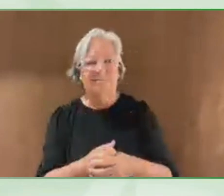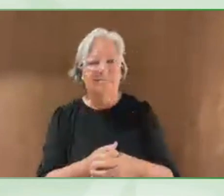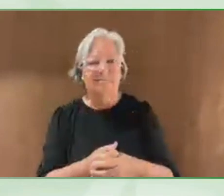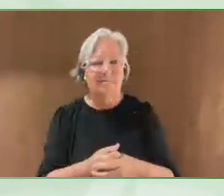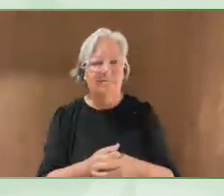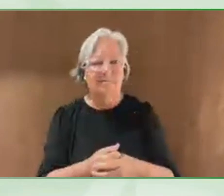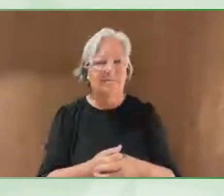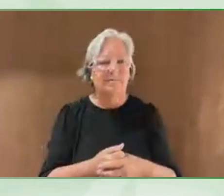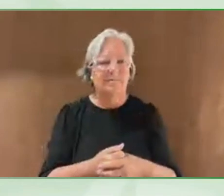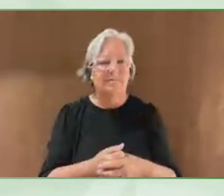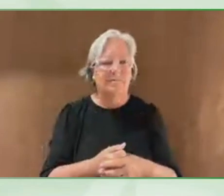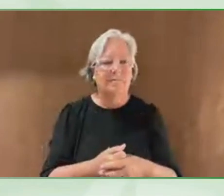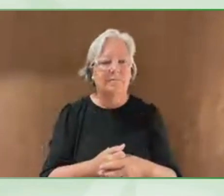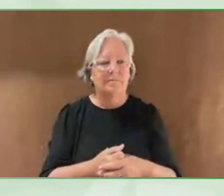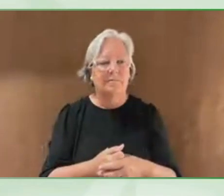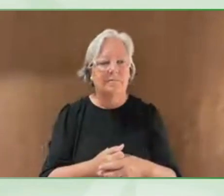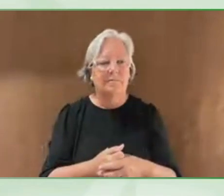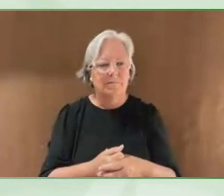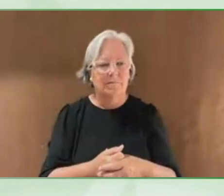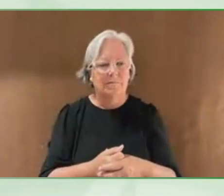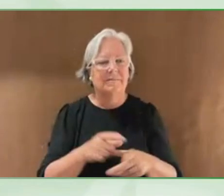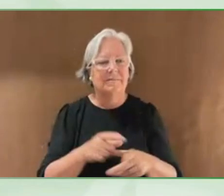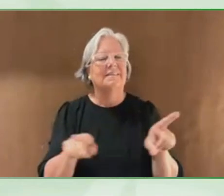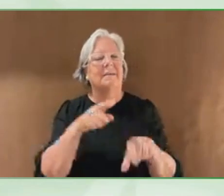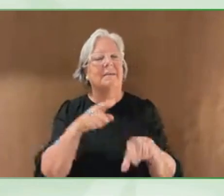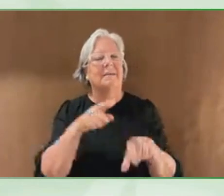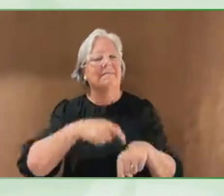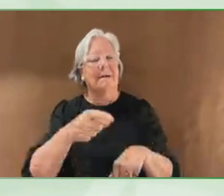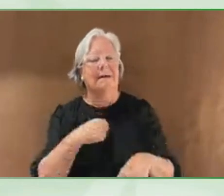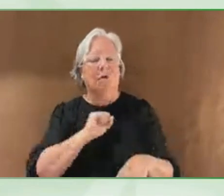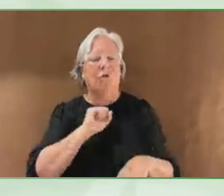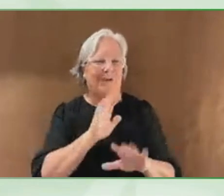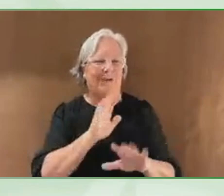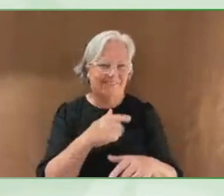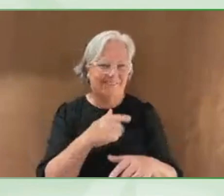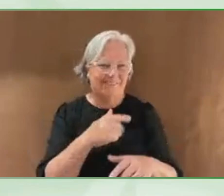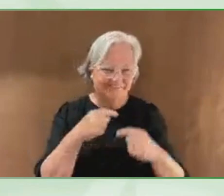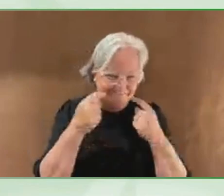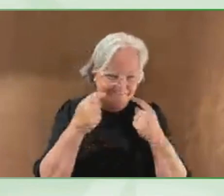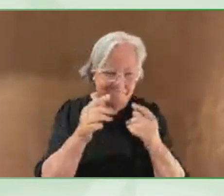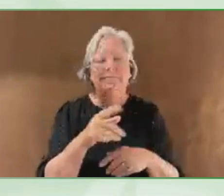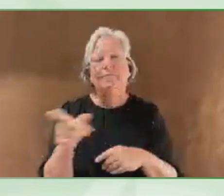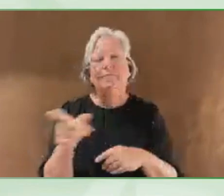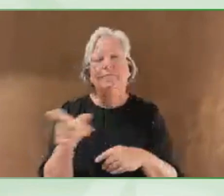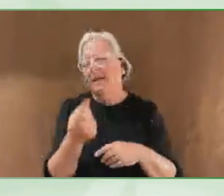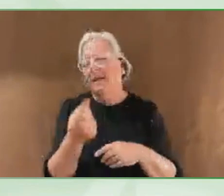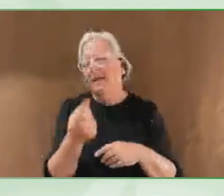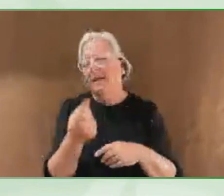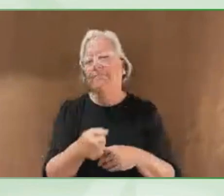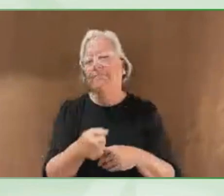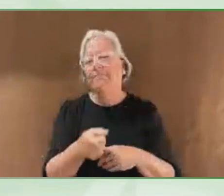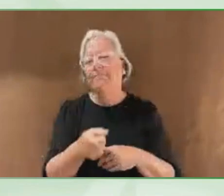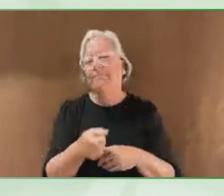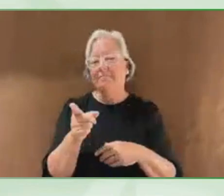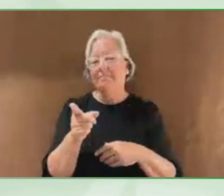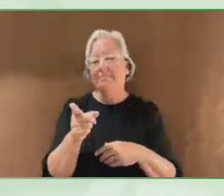of helping people talk and share their story and the impact on the client's side as well as internal